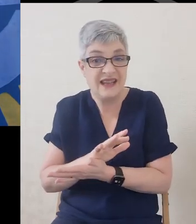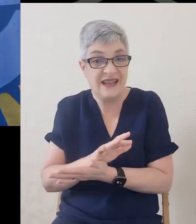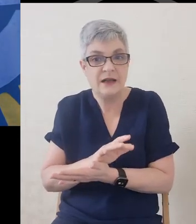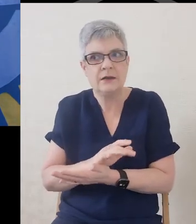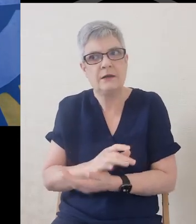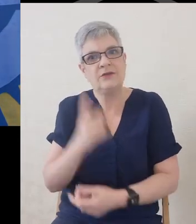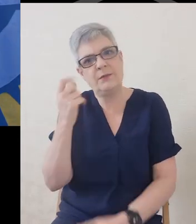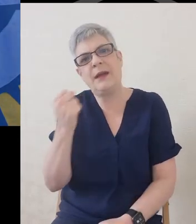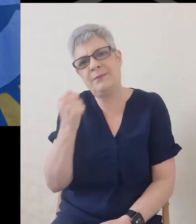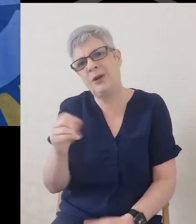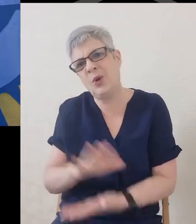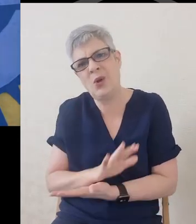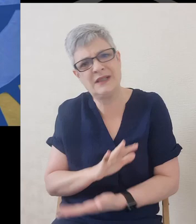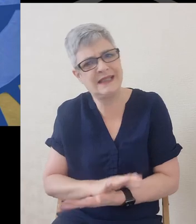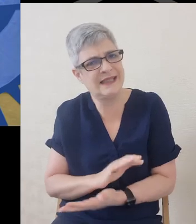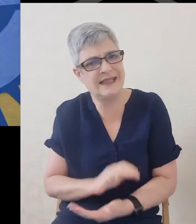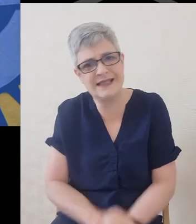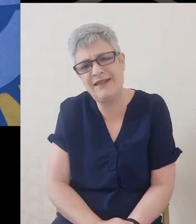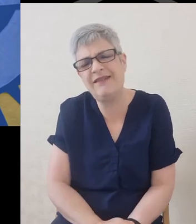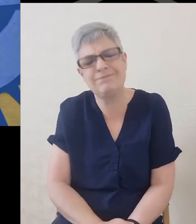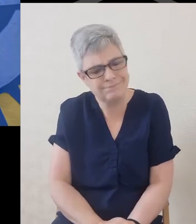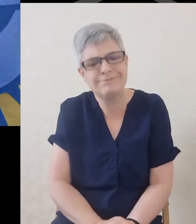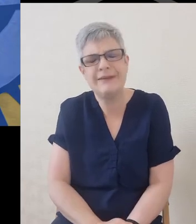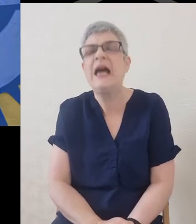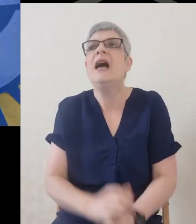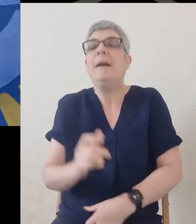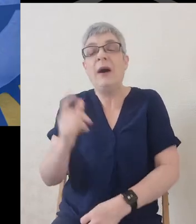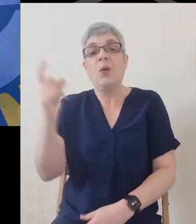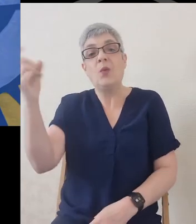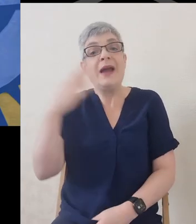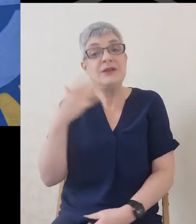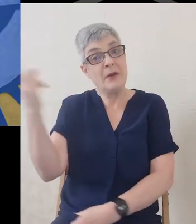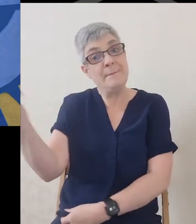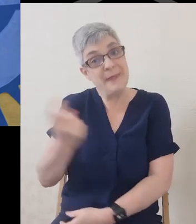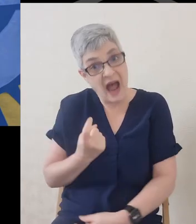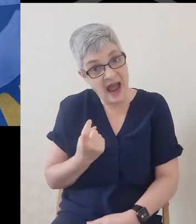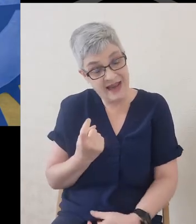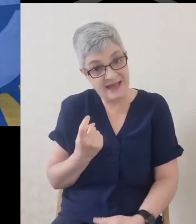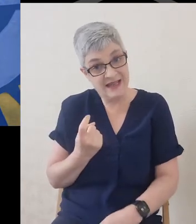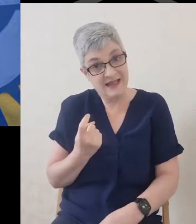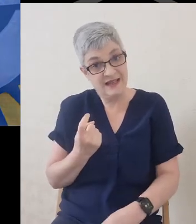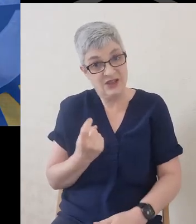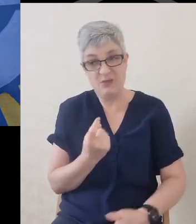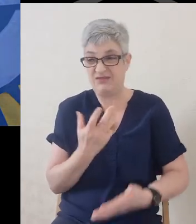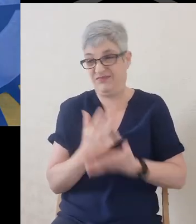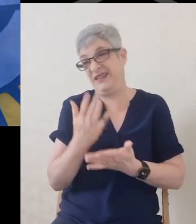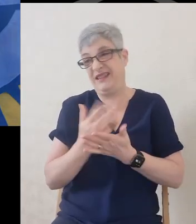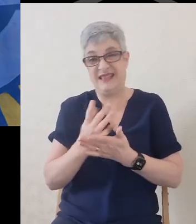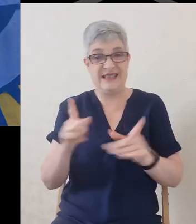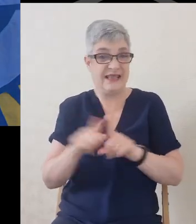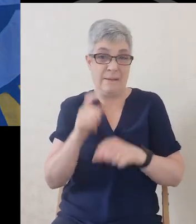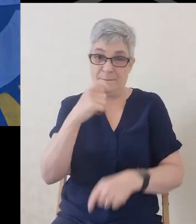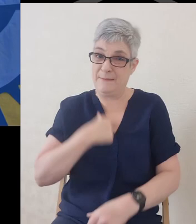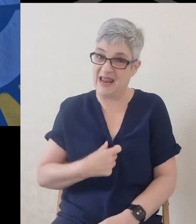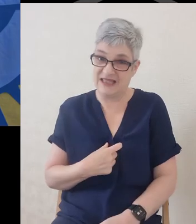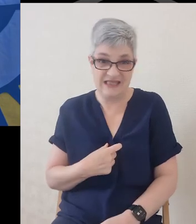We used to be able to go away for holidays. You know, and when you came back from the holiday, you were pretty much the same,